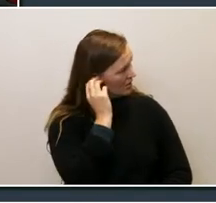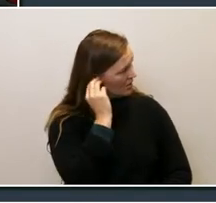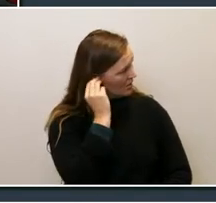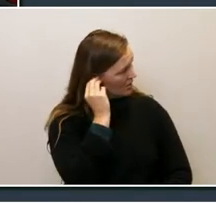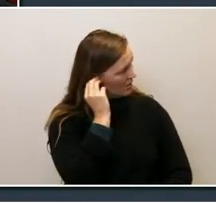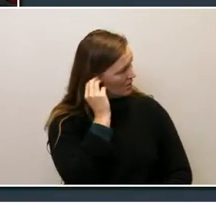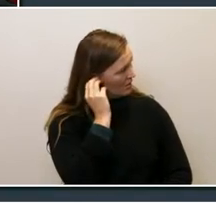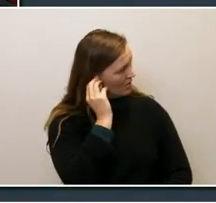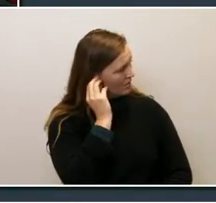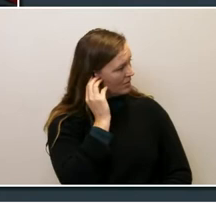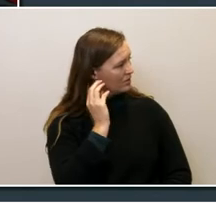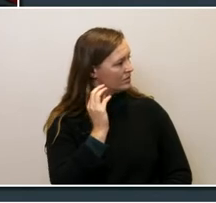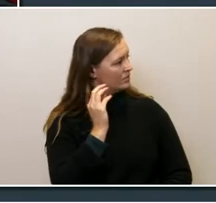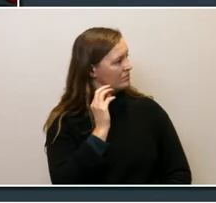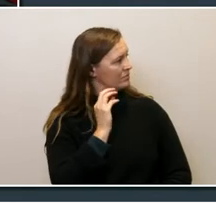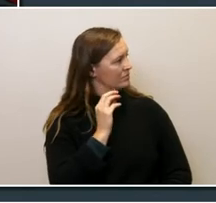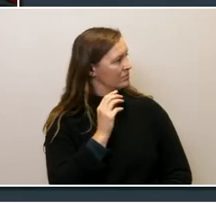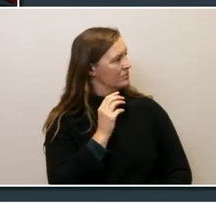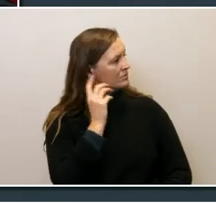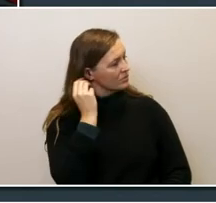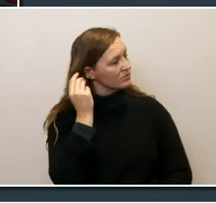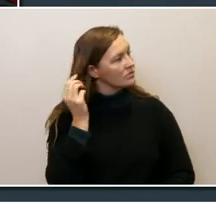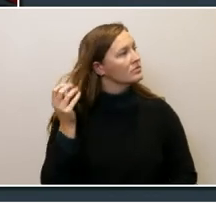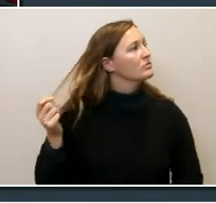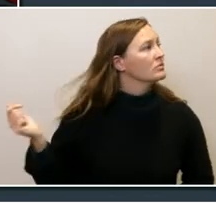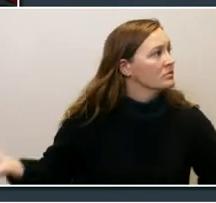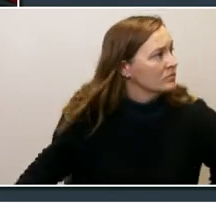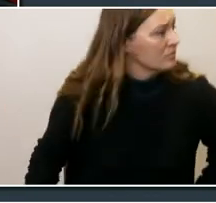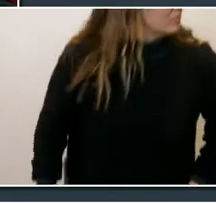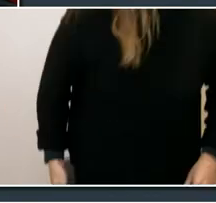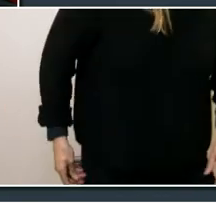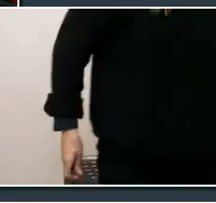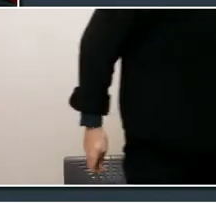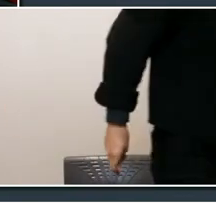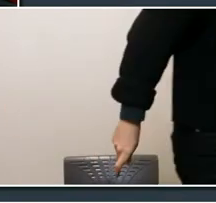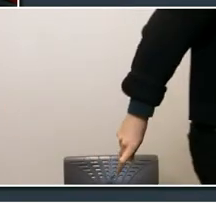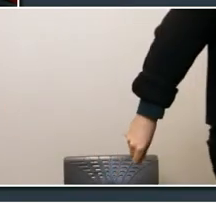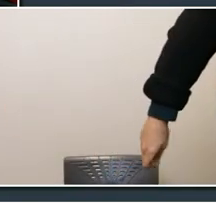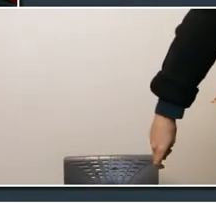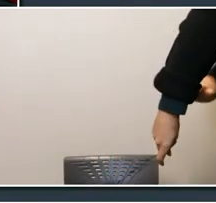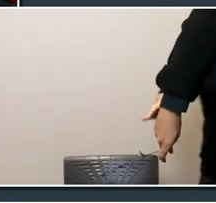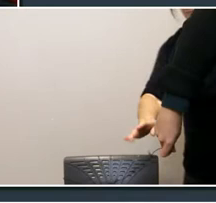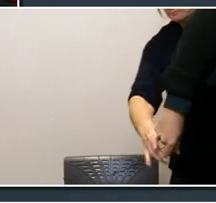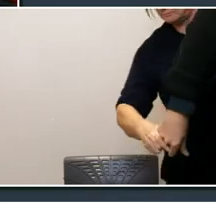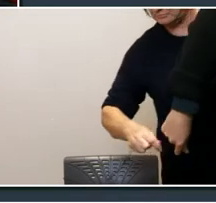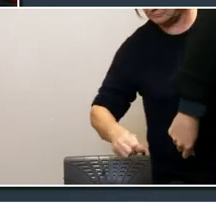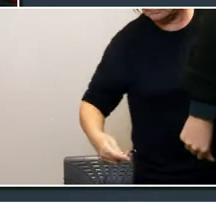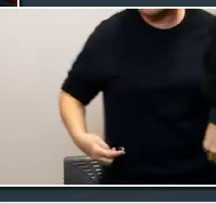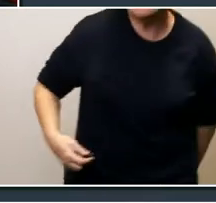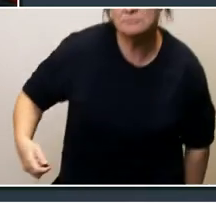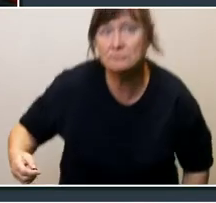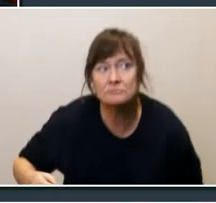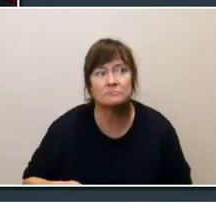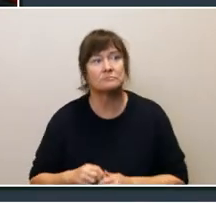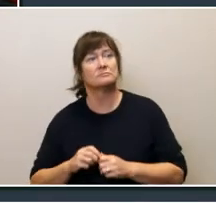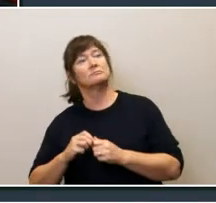Right, and next I'd like to invite Tom Little, who is also happens to be one of our youth councillors, to come and have his